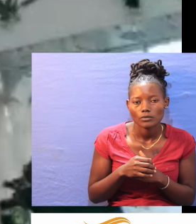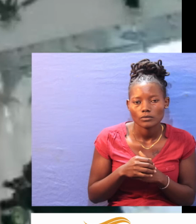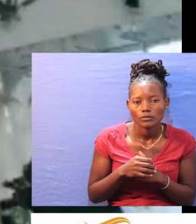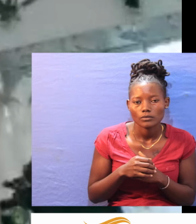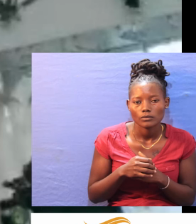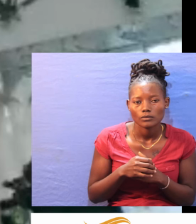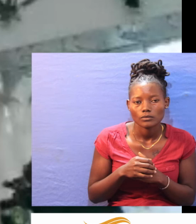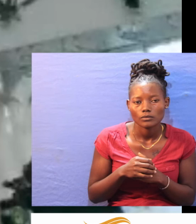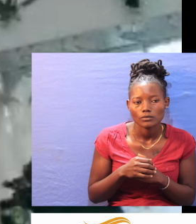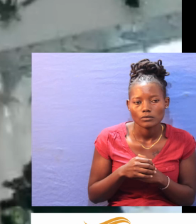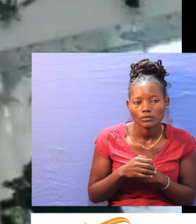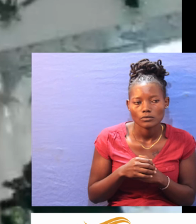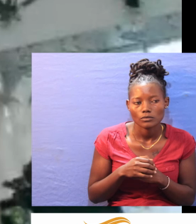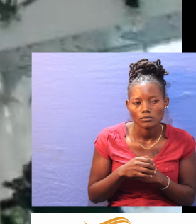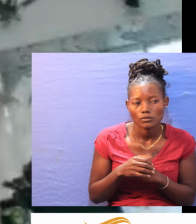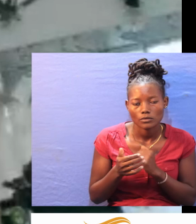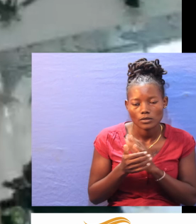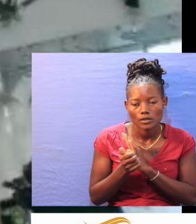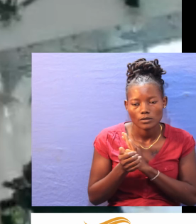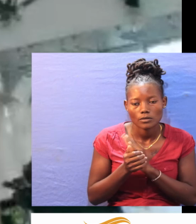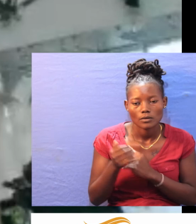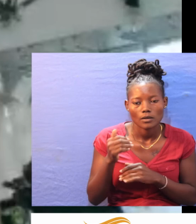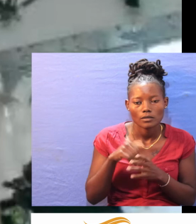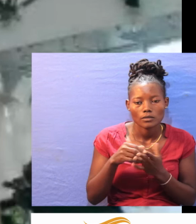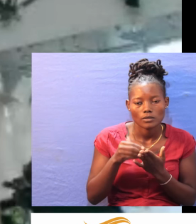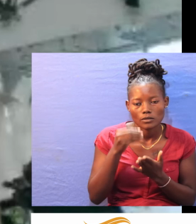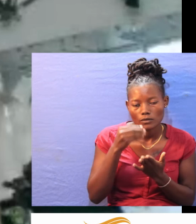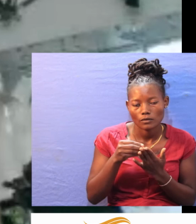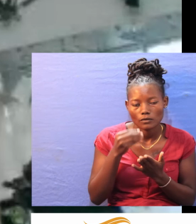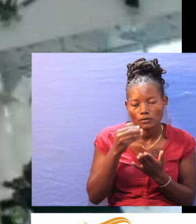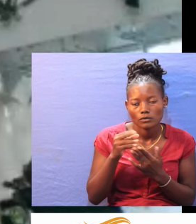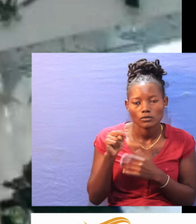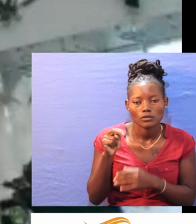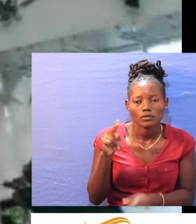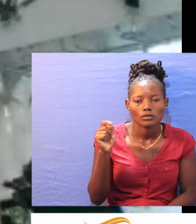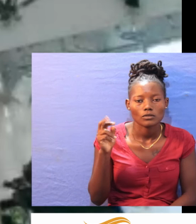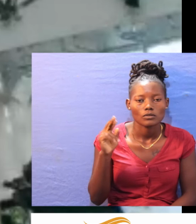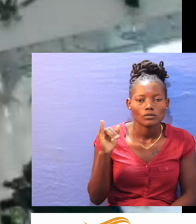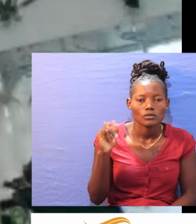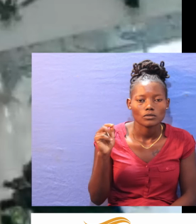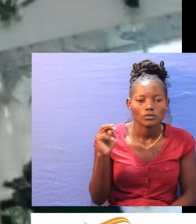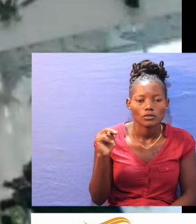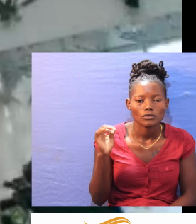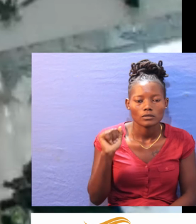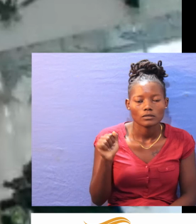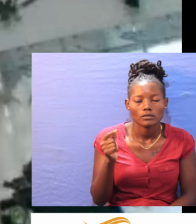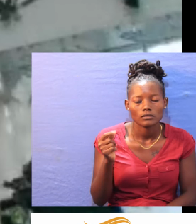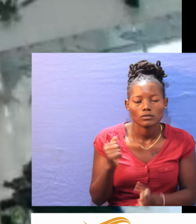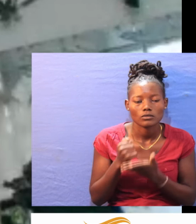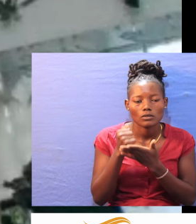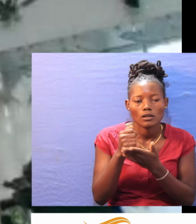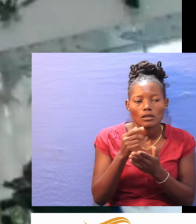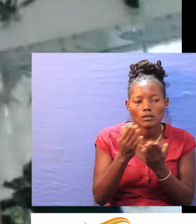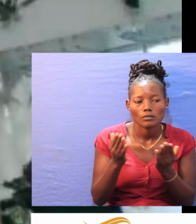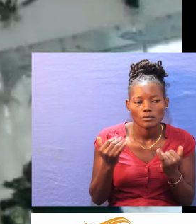a registered dietitian, a certified nutritionist to come in to help you with those athletes to